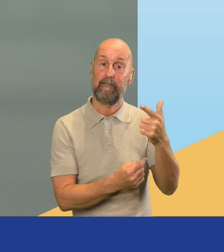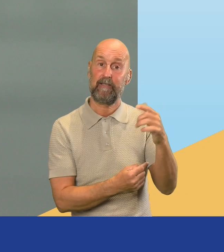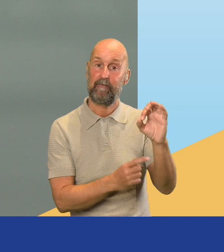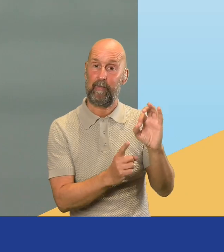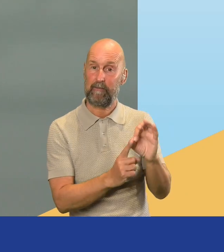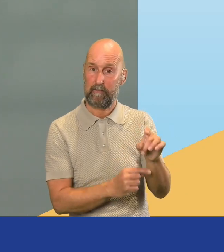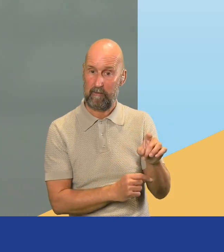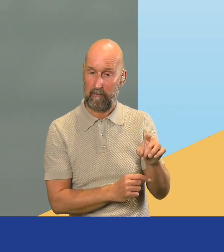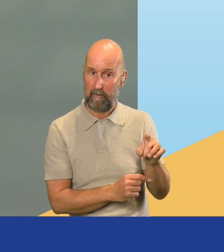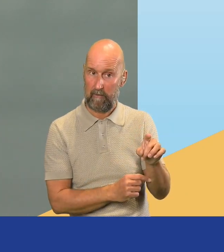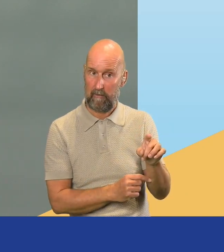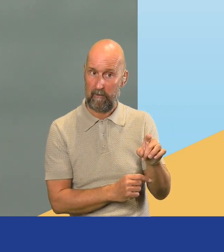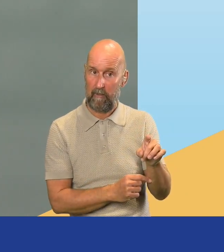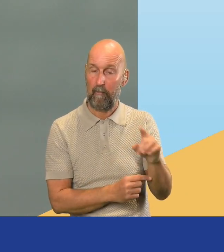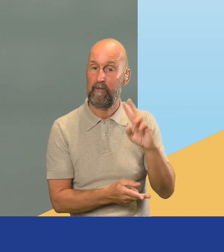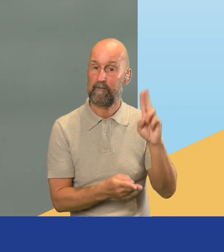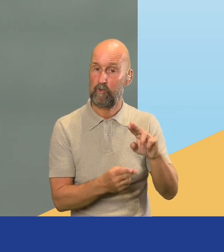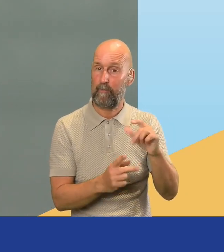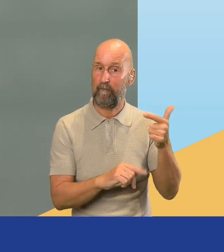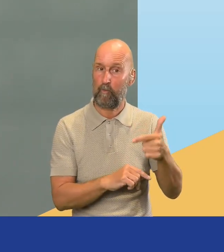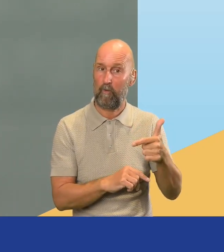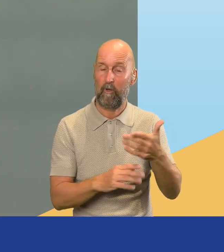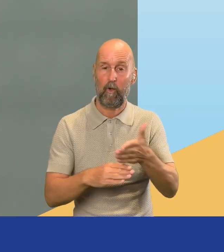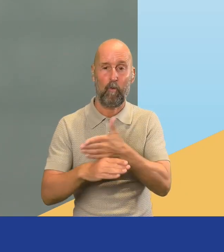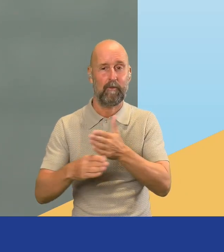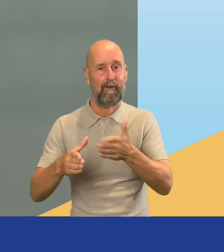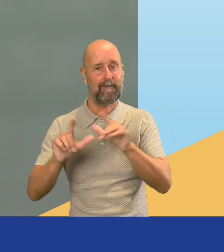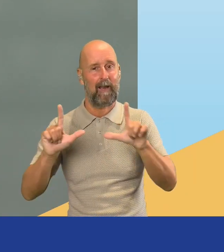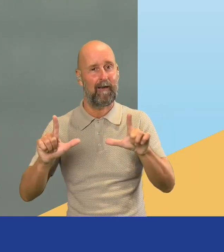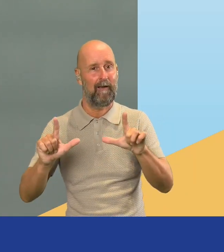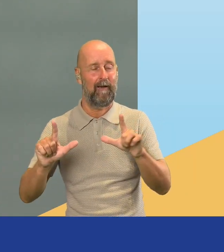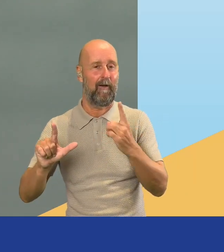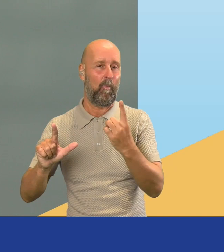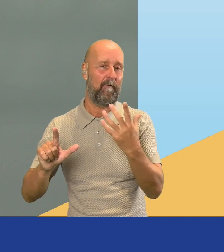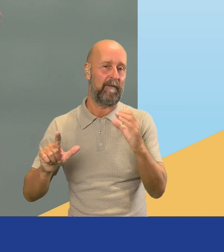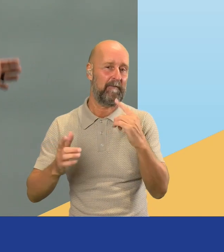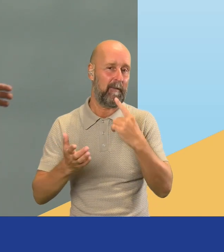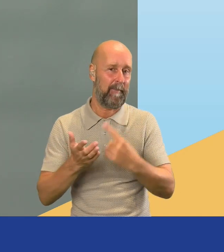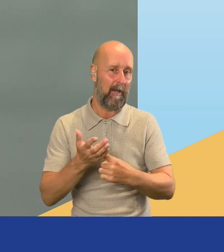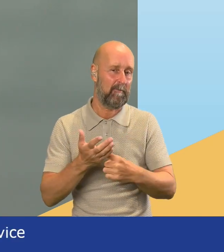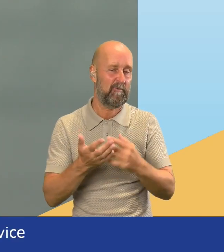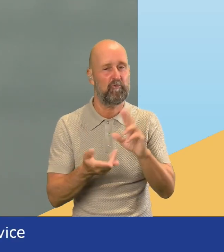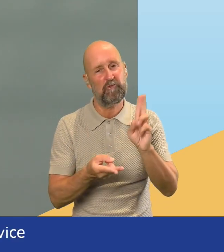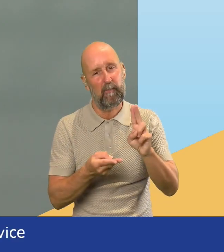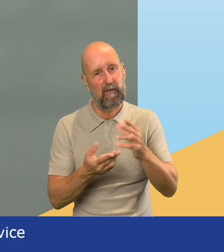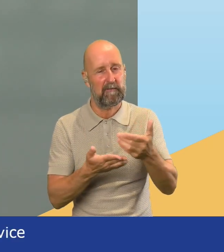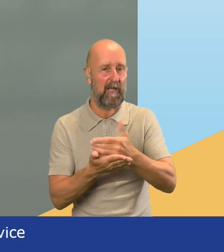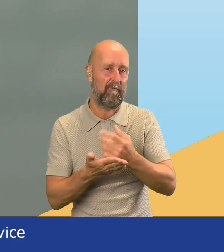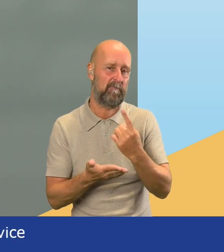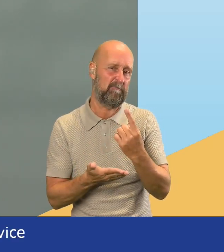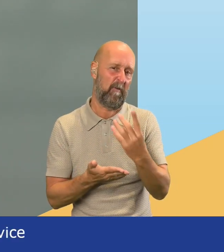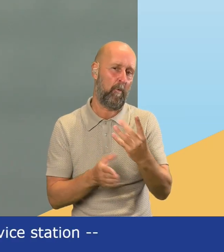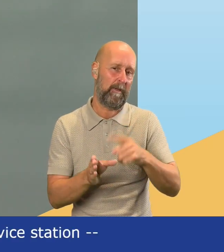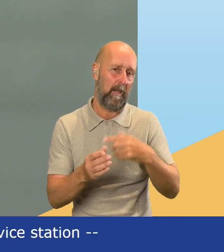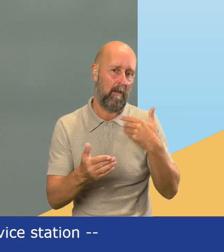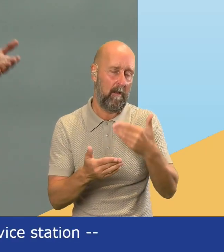kilowatt, but it's still cheaper than fuel. If you went back to my original slide, it was still about £150 cheaper over a full year charging. So it does